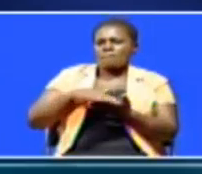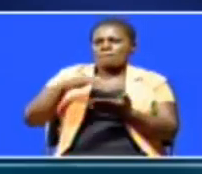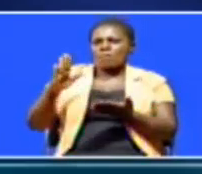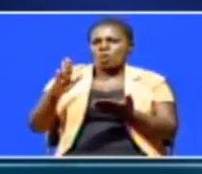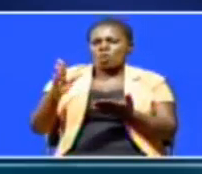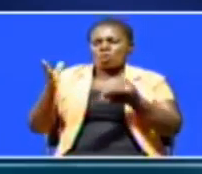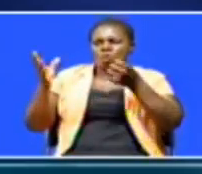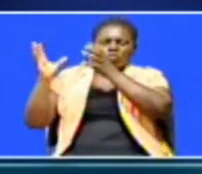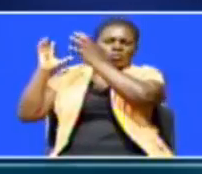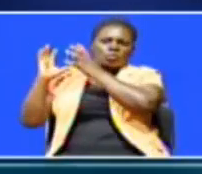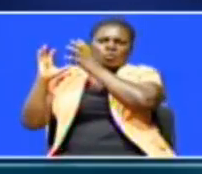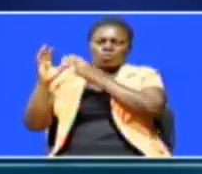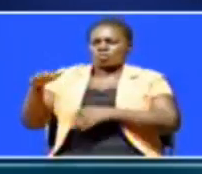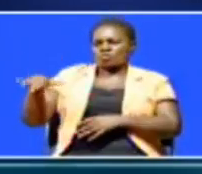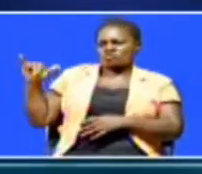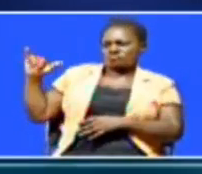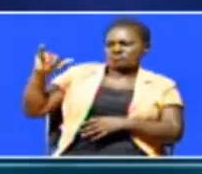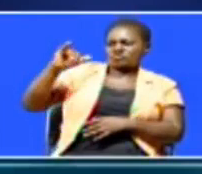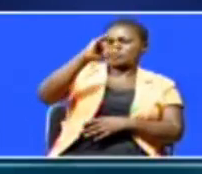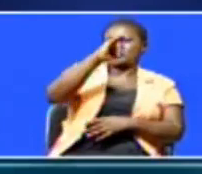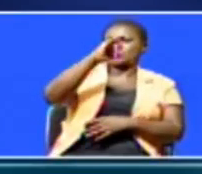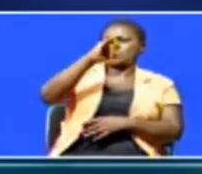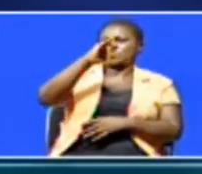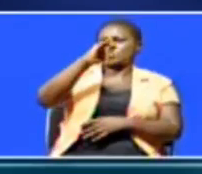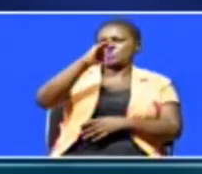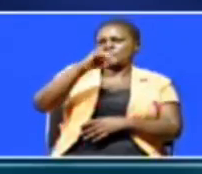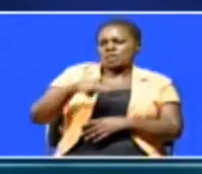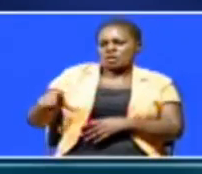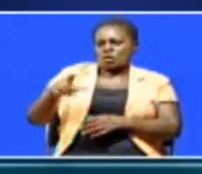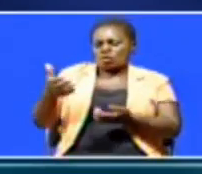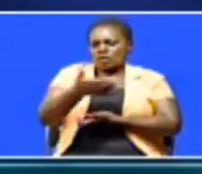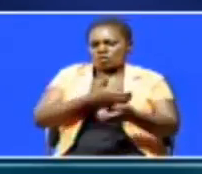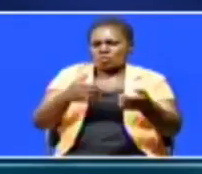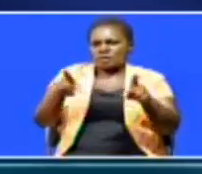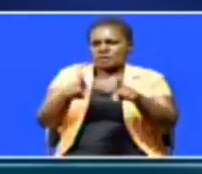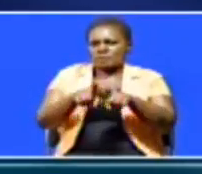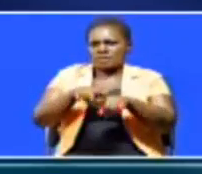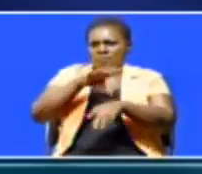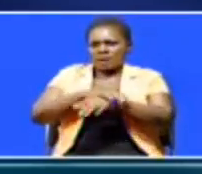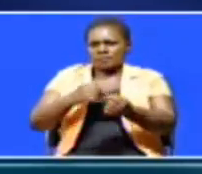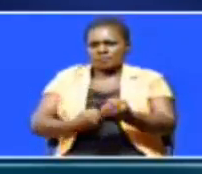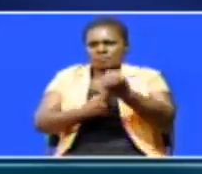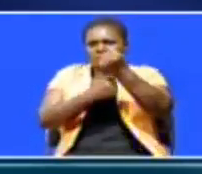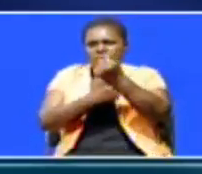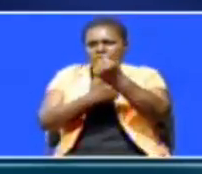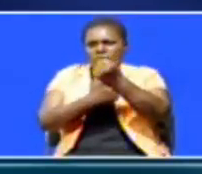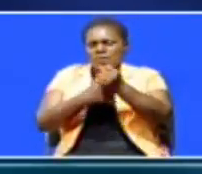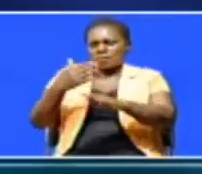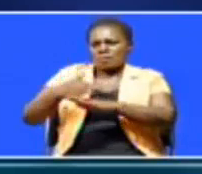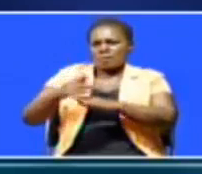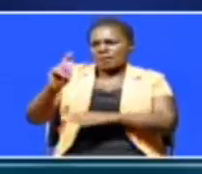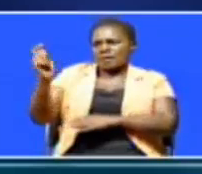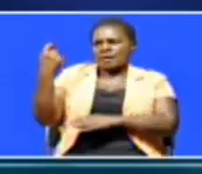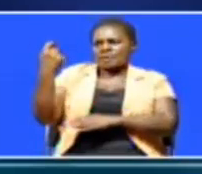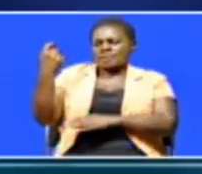cargo spaces or more cargo flights. The local economy is also receiving a boost from diaspora remittances, with